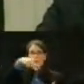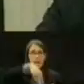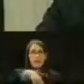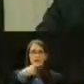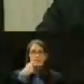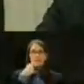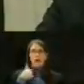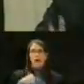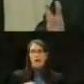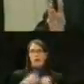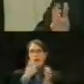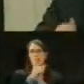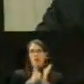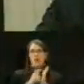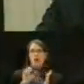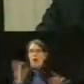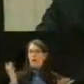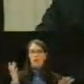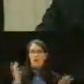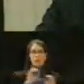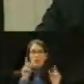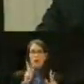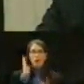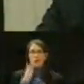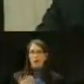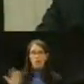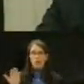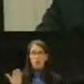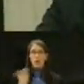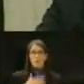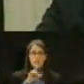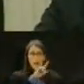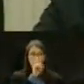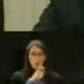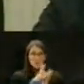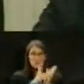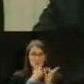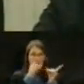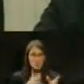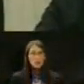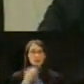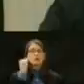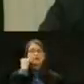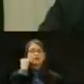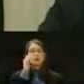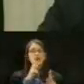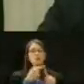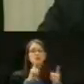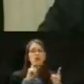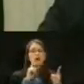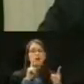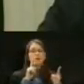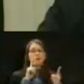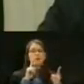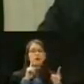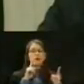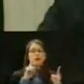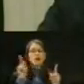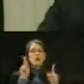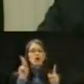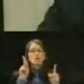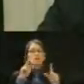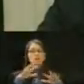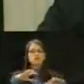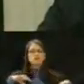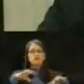law director, let's say the people from the public say, okay, but they've got information that one of us